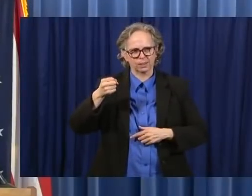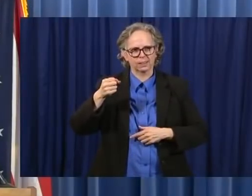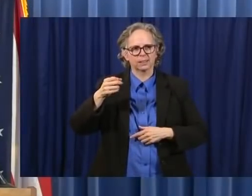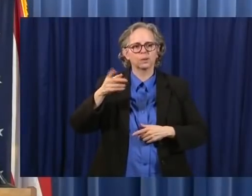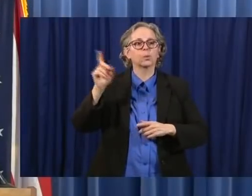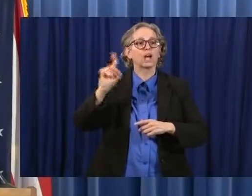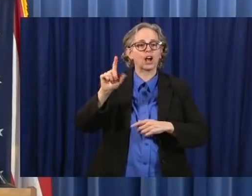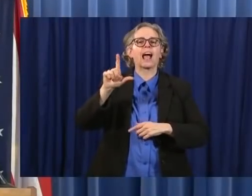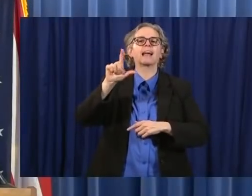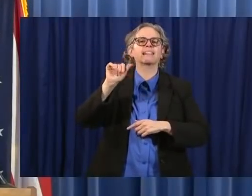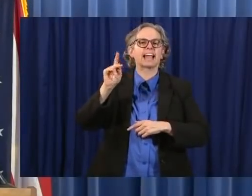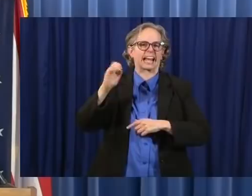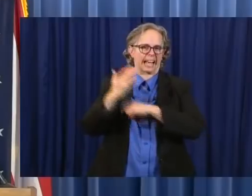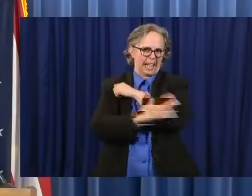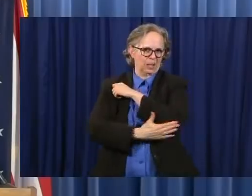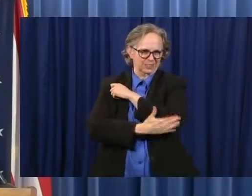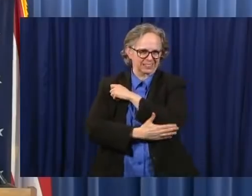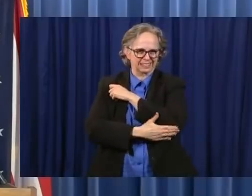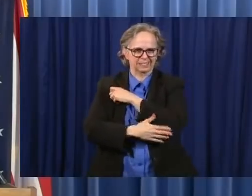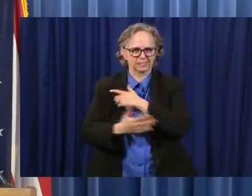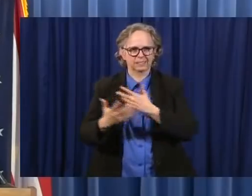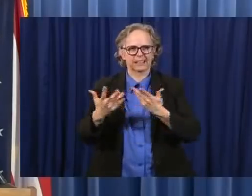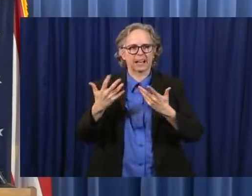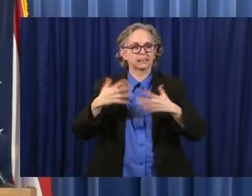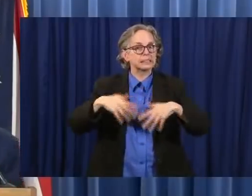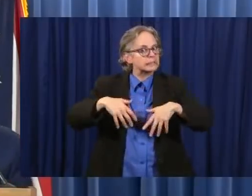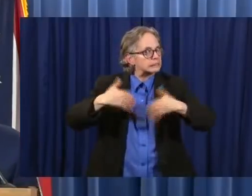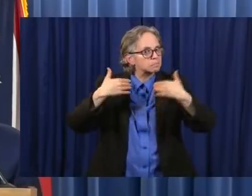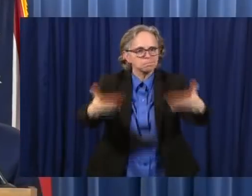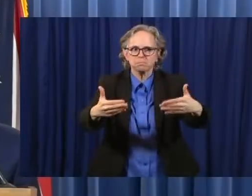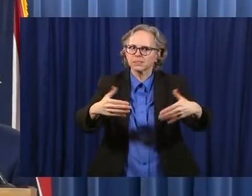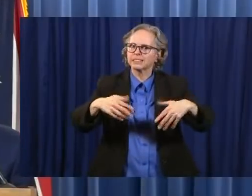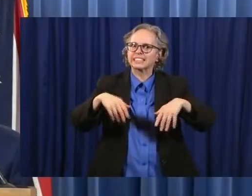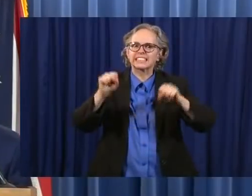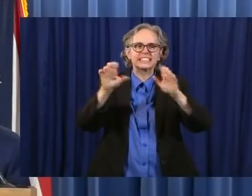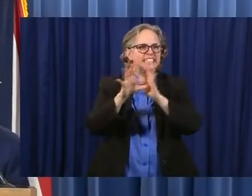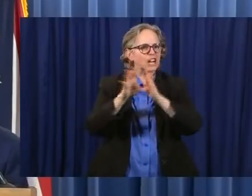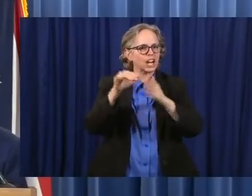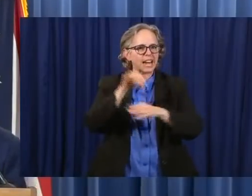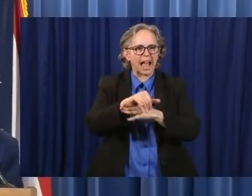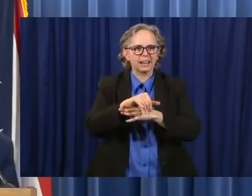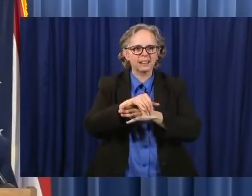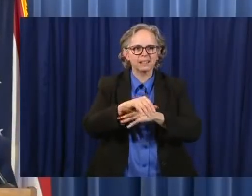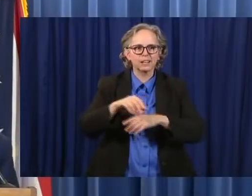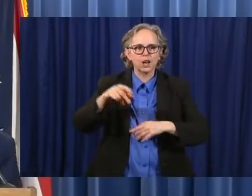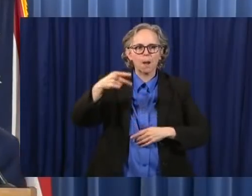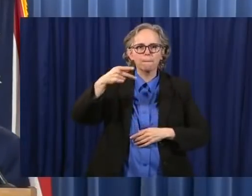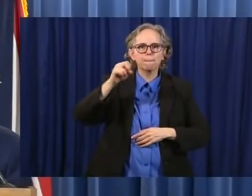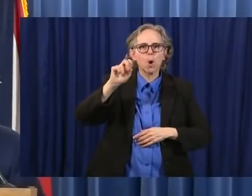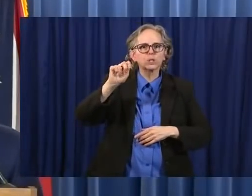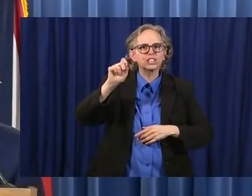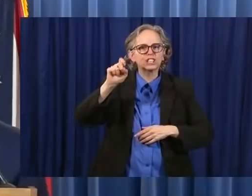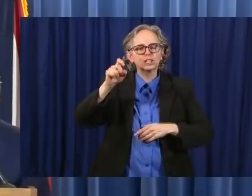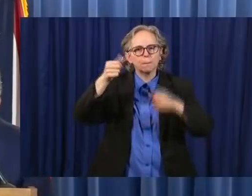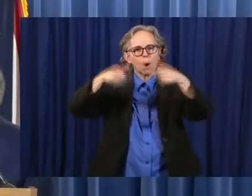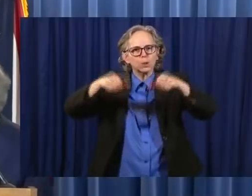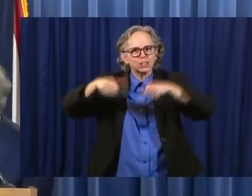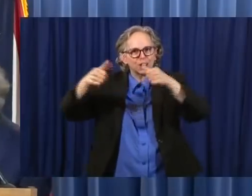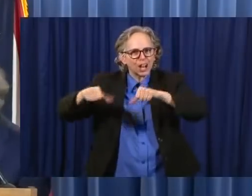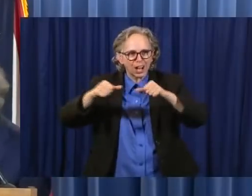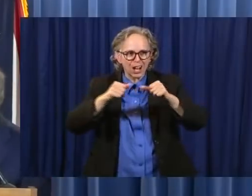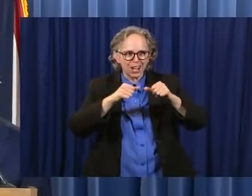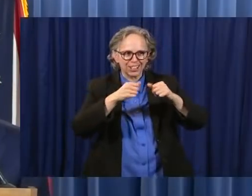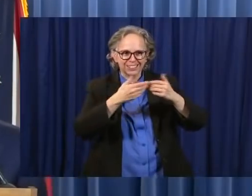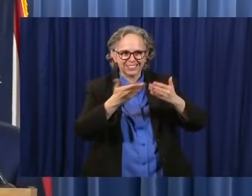night. They have hung posters of their track, baseball, softball seniors, and are inviting the community to drive by the school